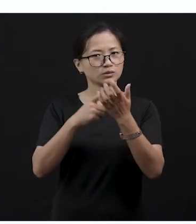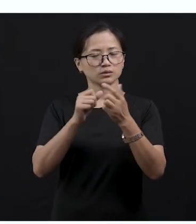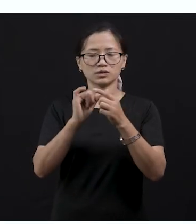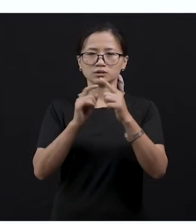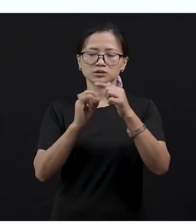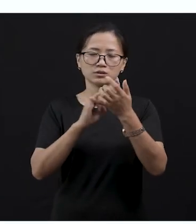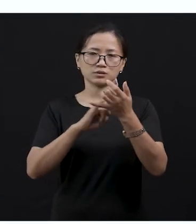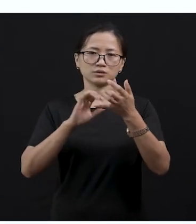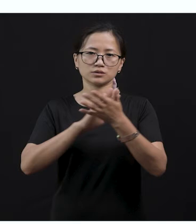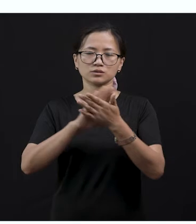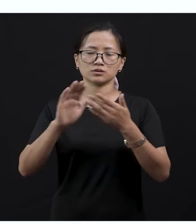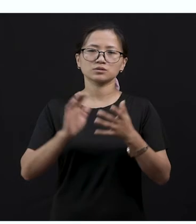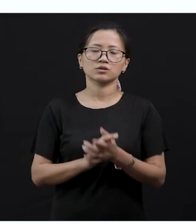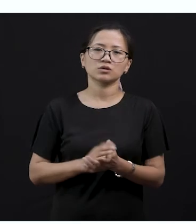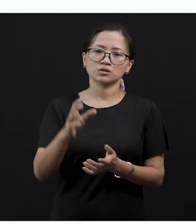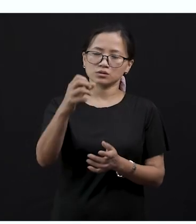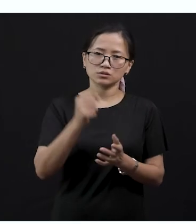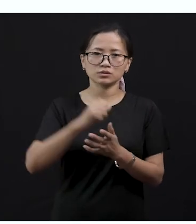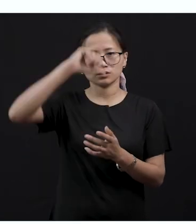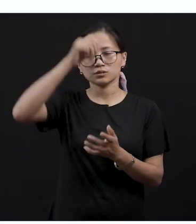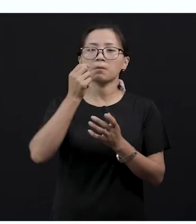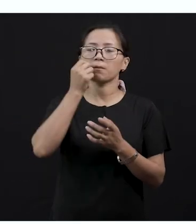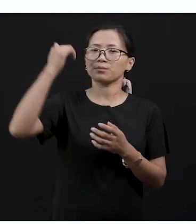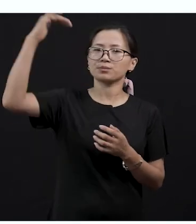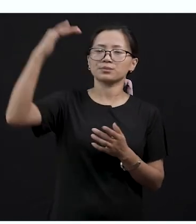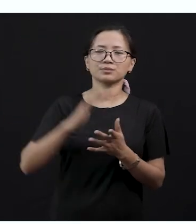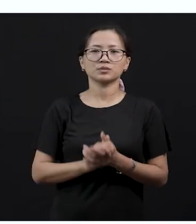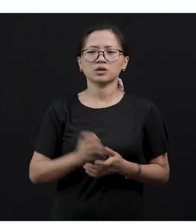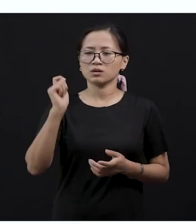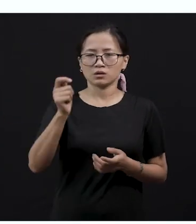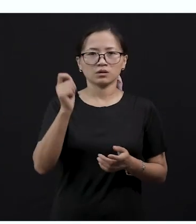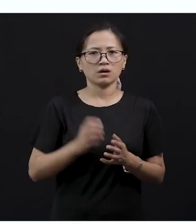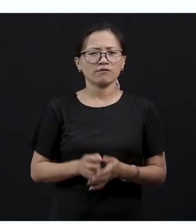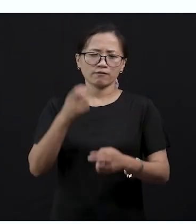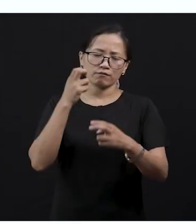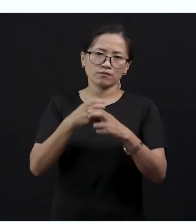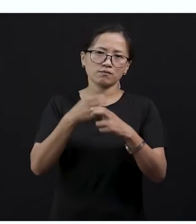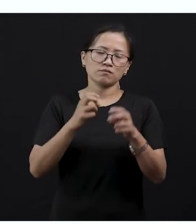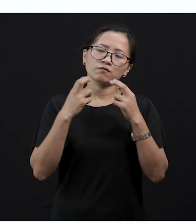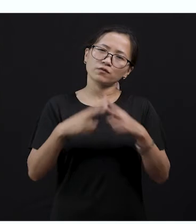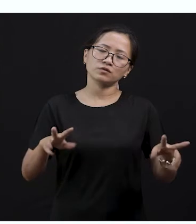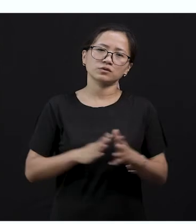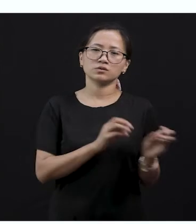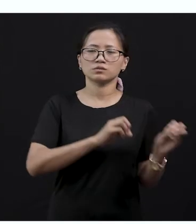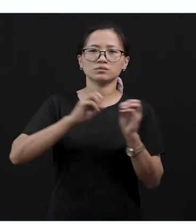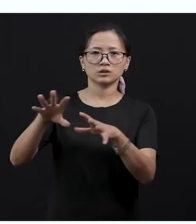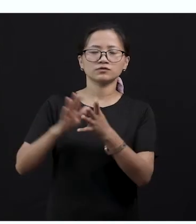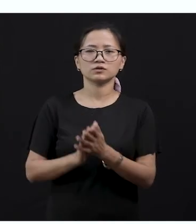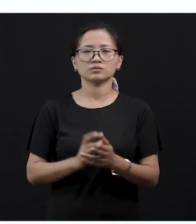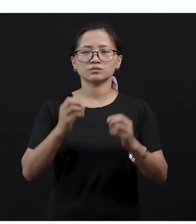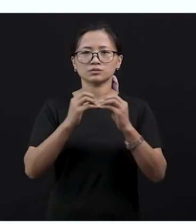of the Indian man, right? So Mahatma Gandhi, he worked very hard to remove